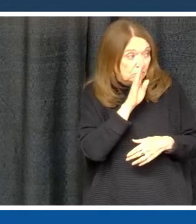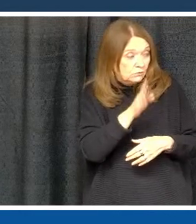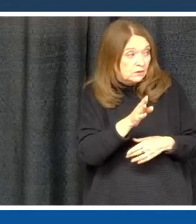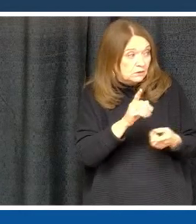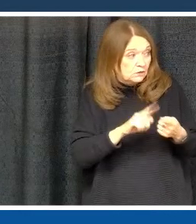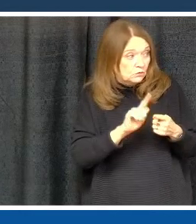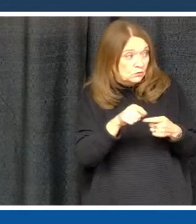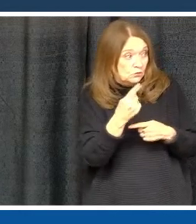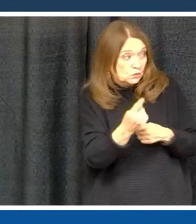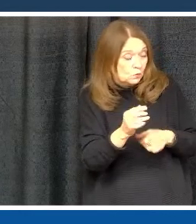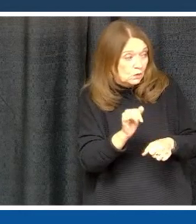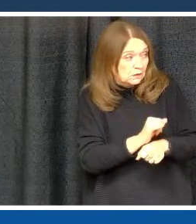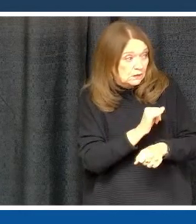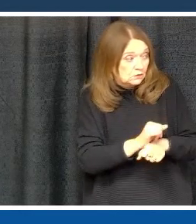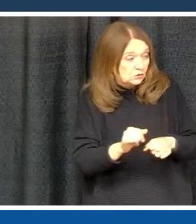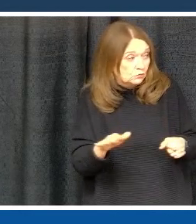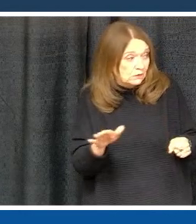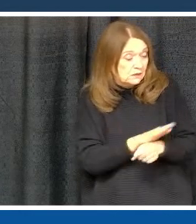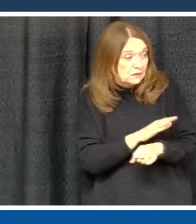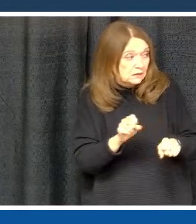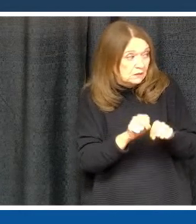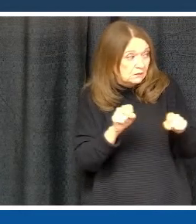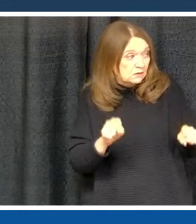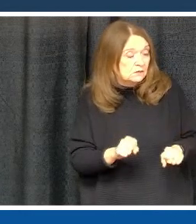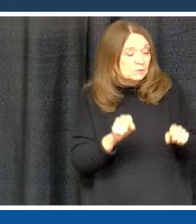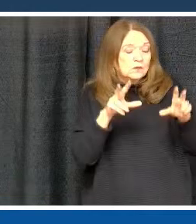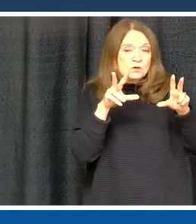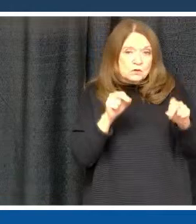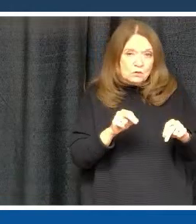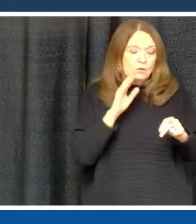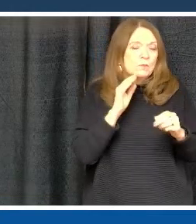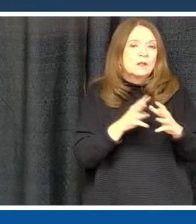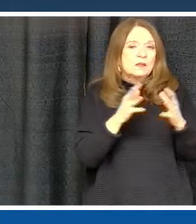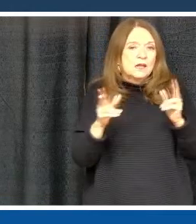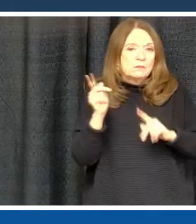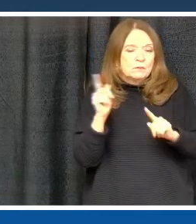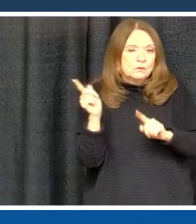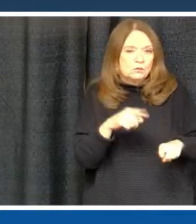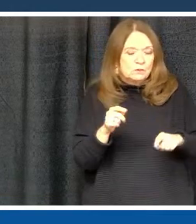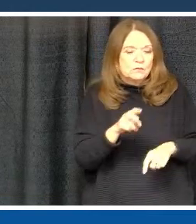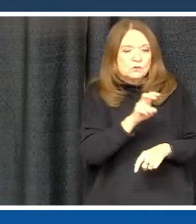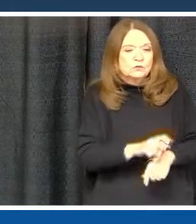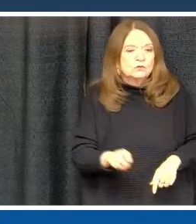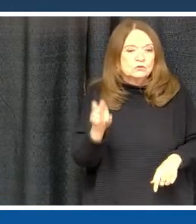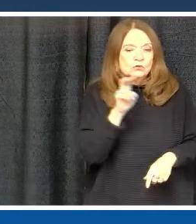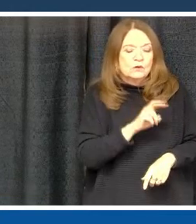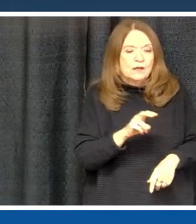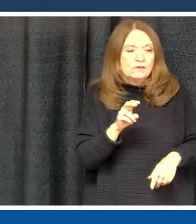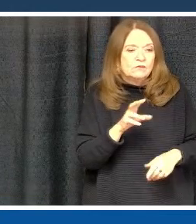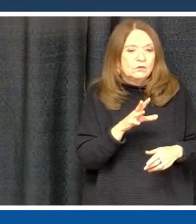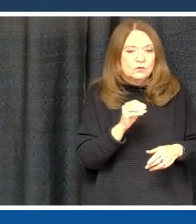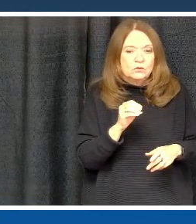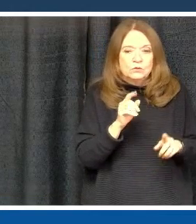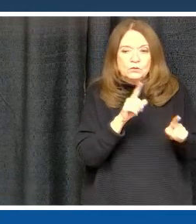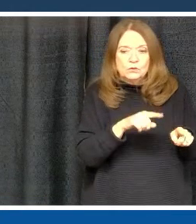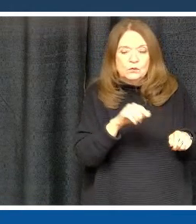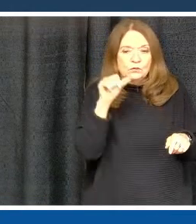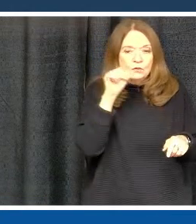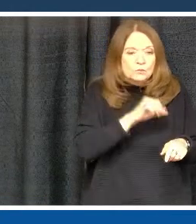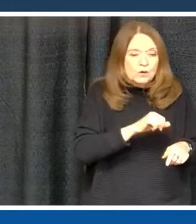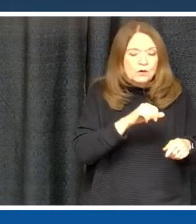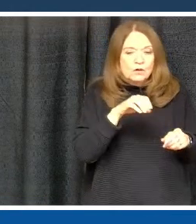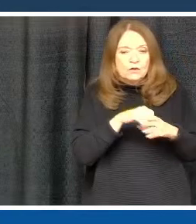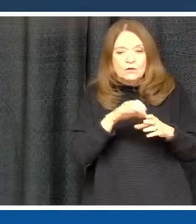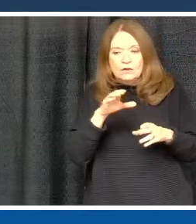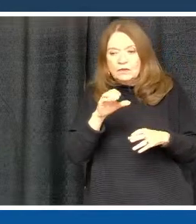one industry in the entire system? No. There's going to be a lot of people that come here that travel, that eat at the bar right across the street in the Commons,